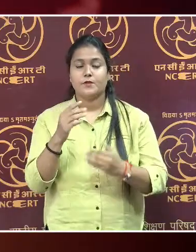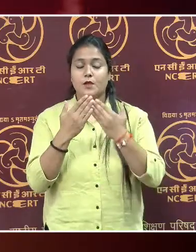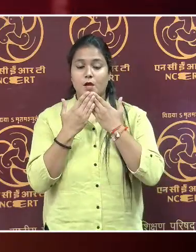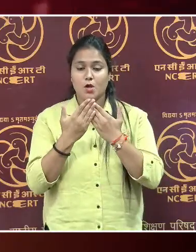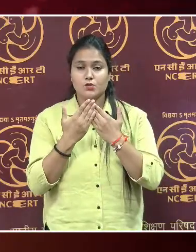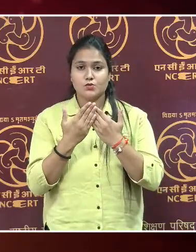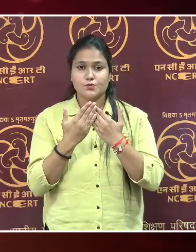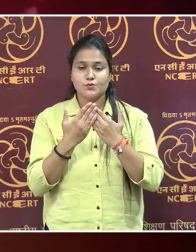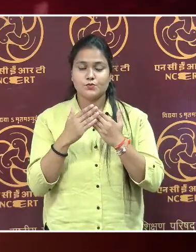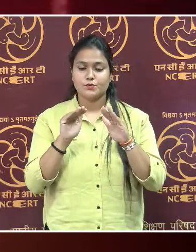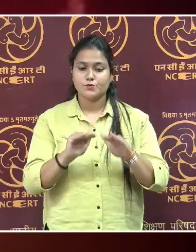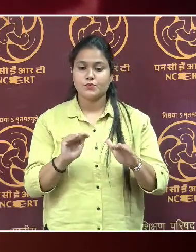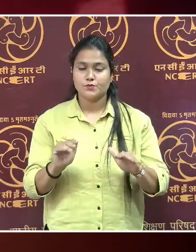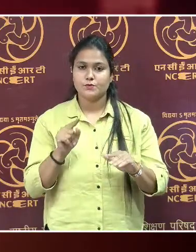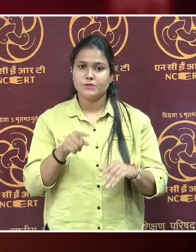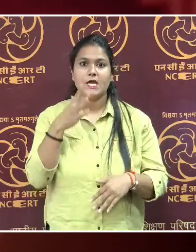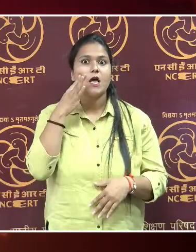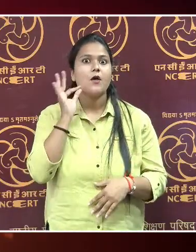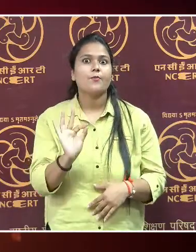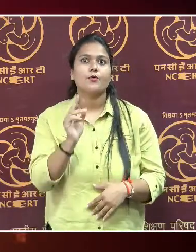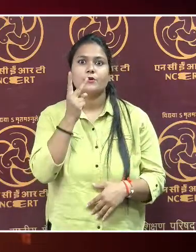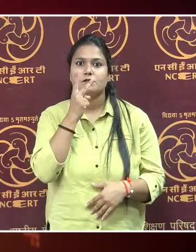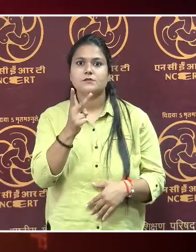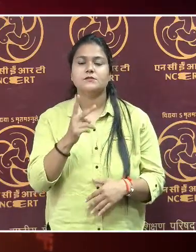children. I get to this later on. Okay,